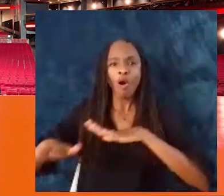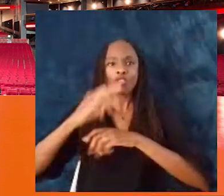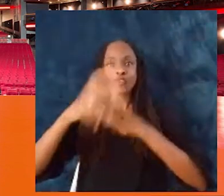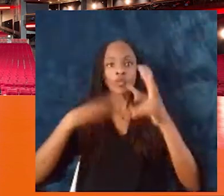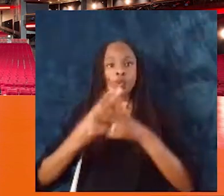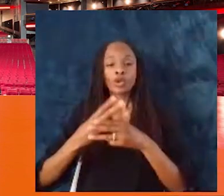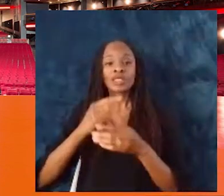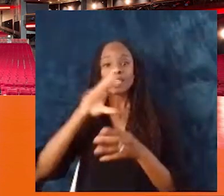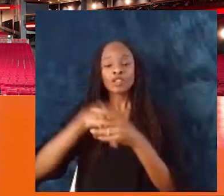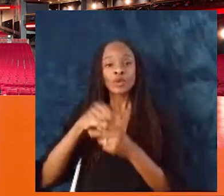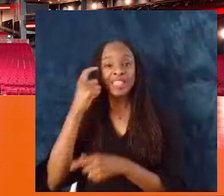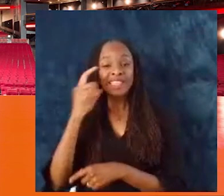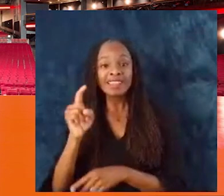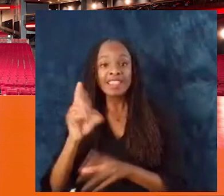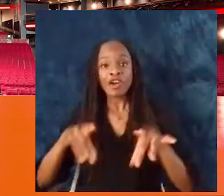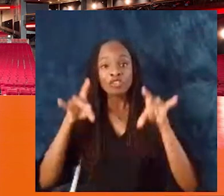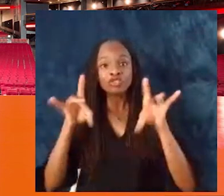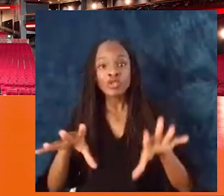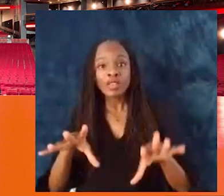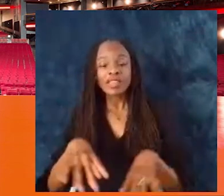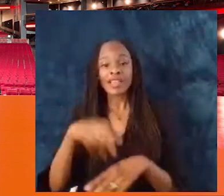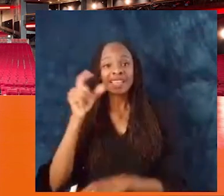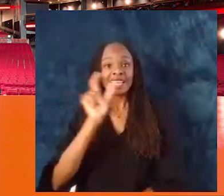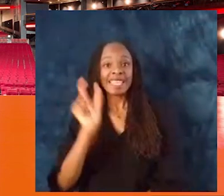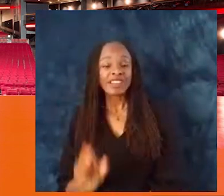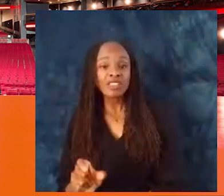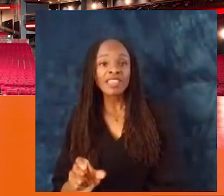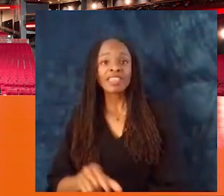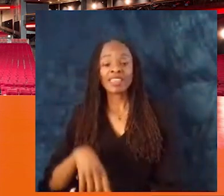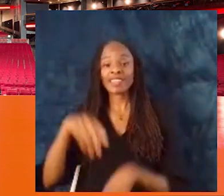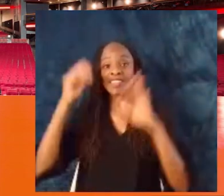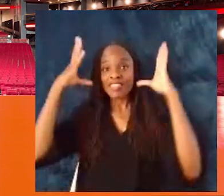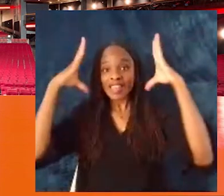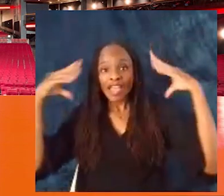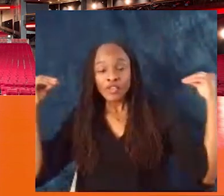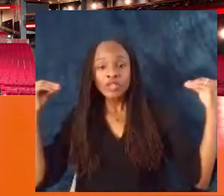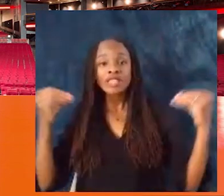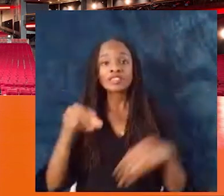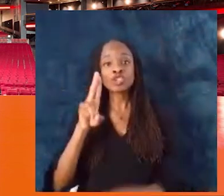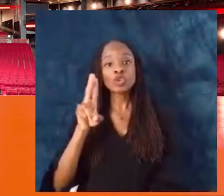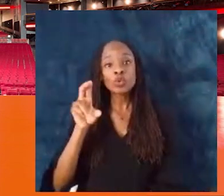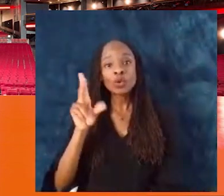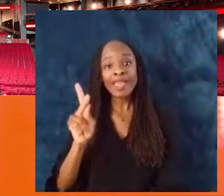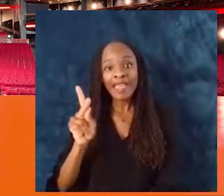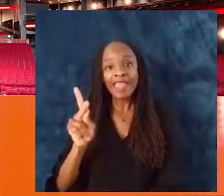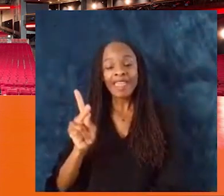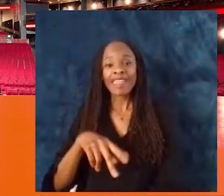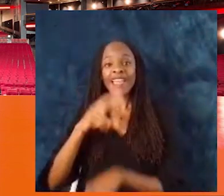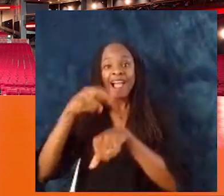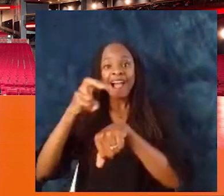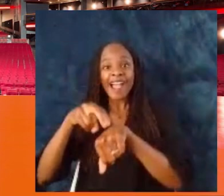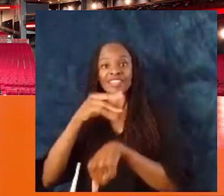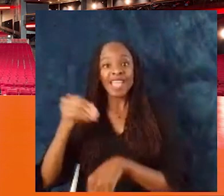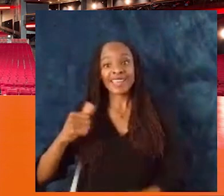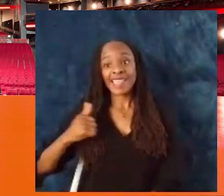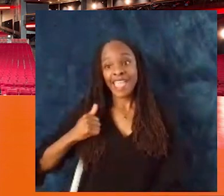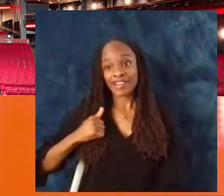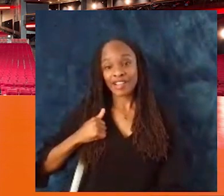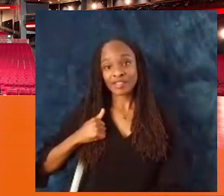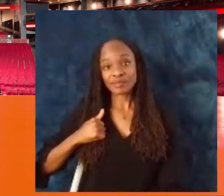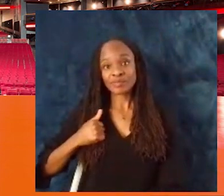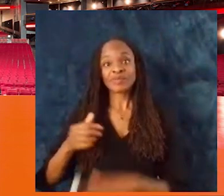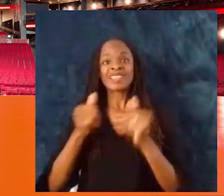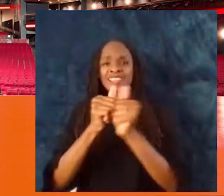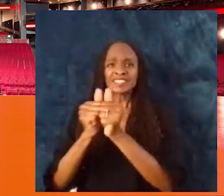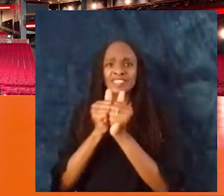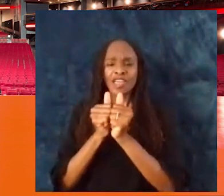India, Australia, Italy, the Netherlands, the UK, Ireland, and Canada. Together,